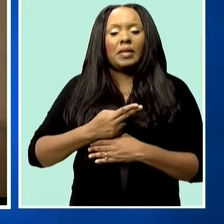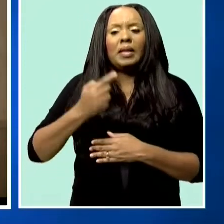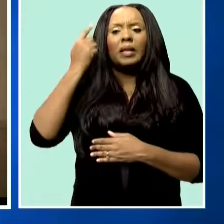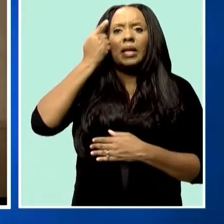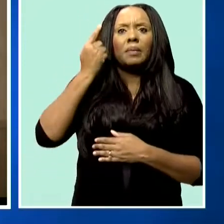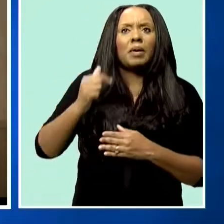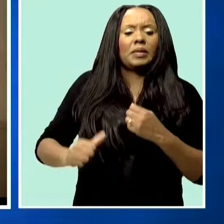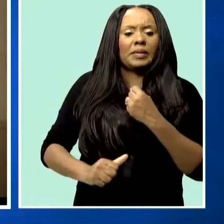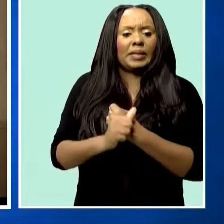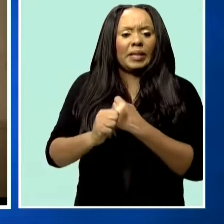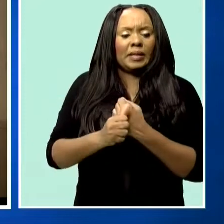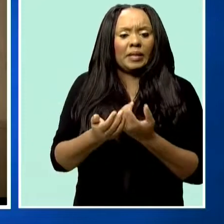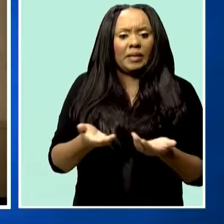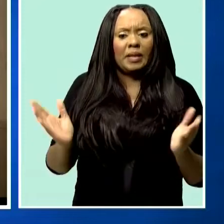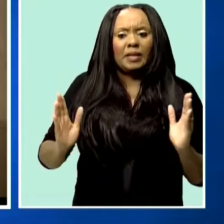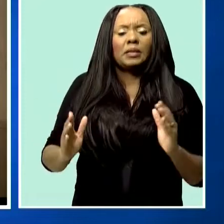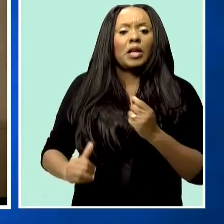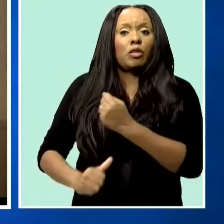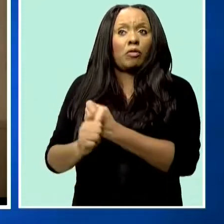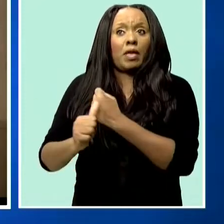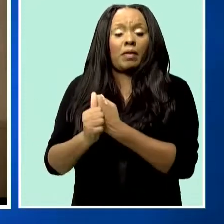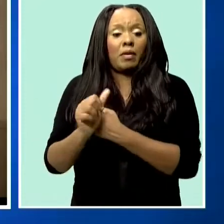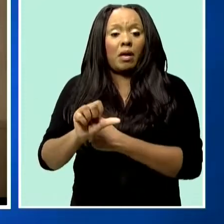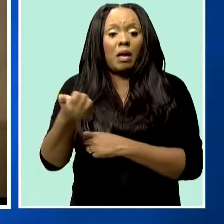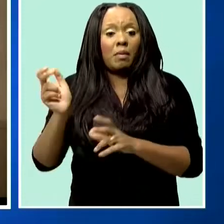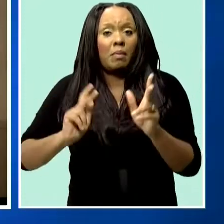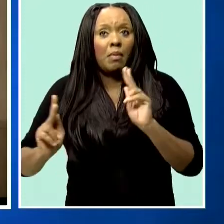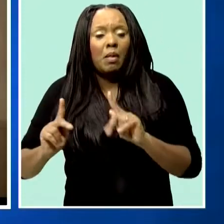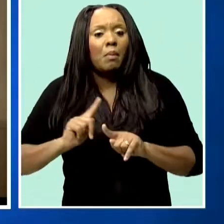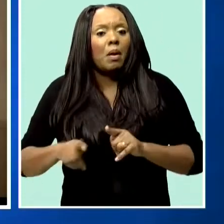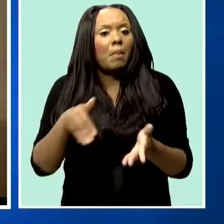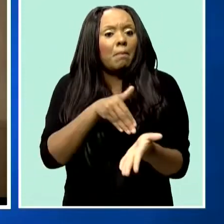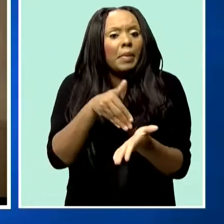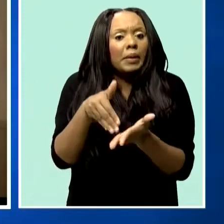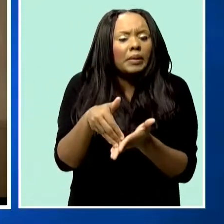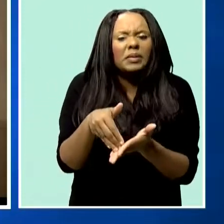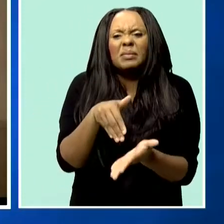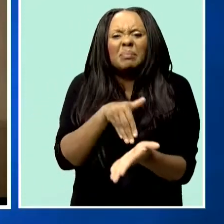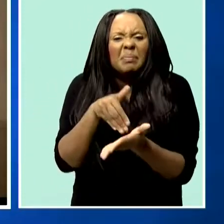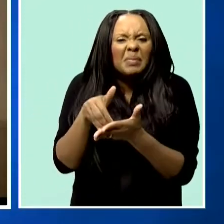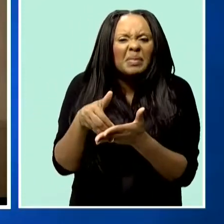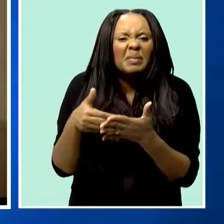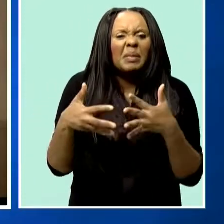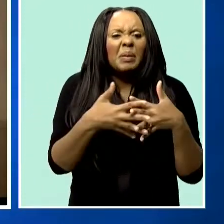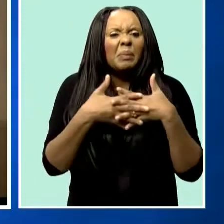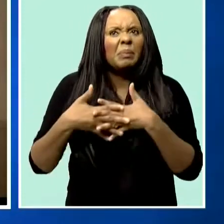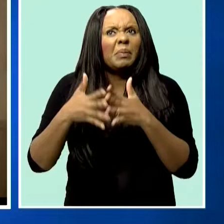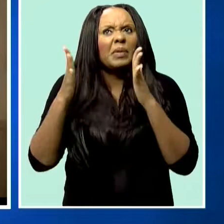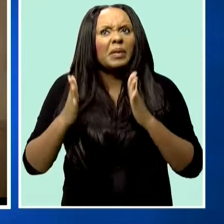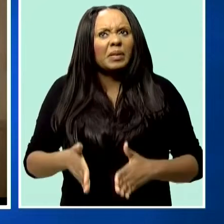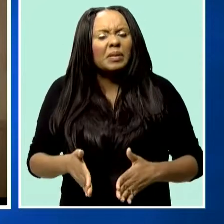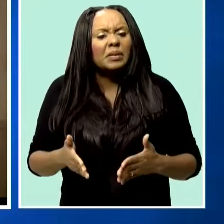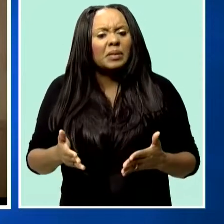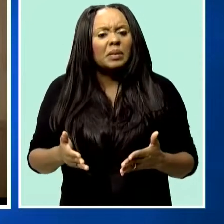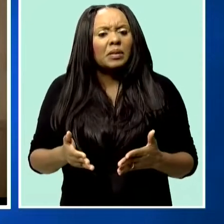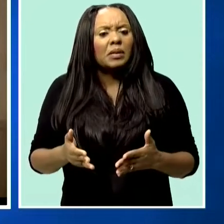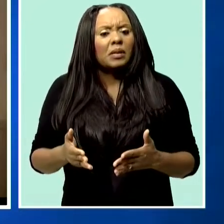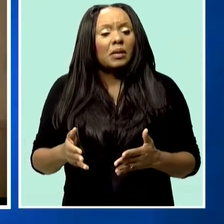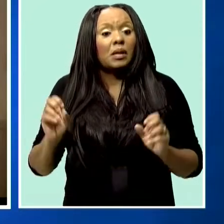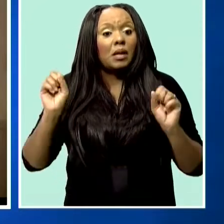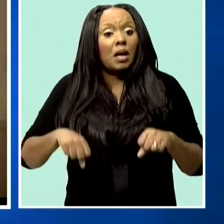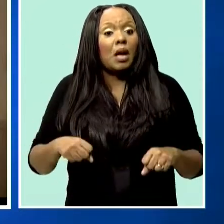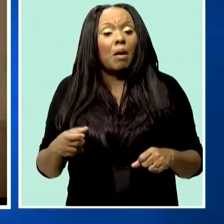people. But millions of Americans could quickly become